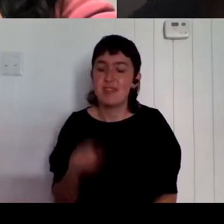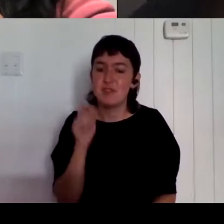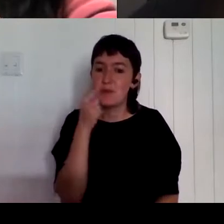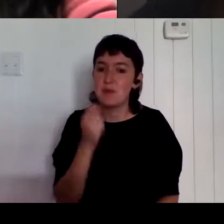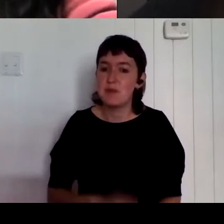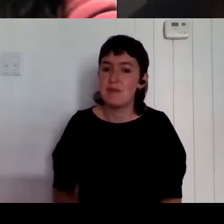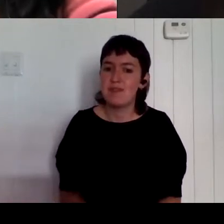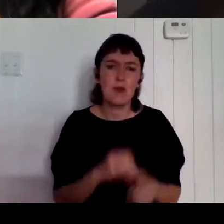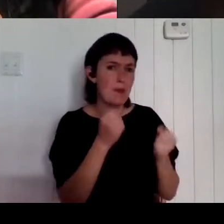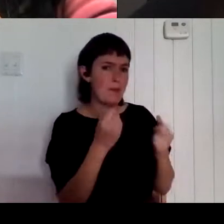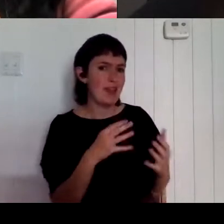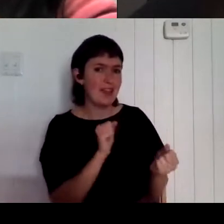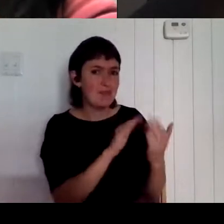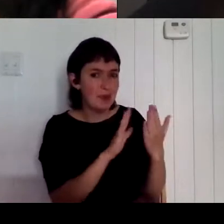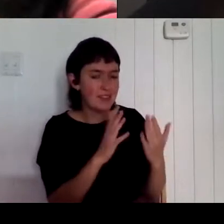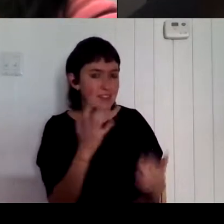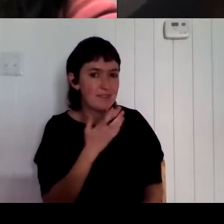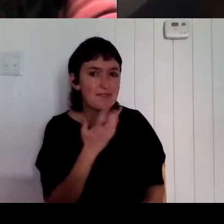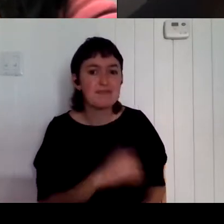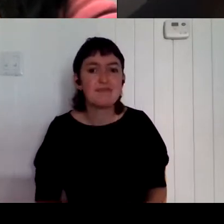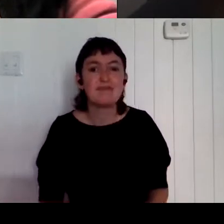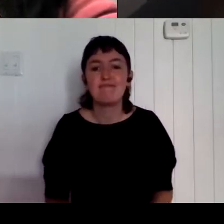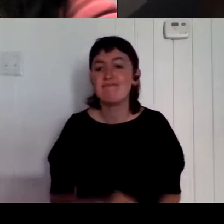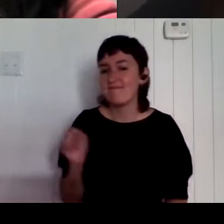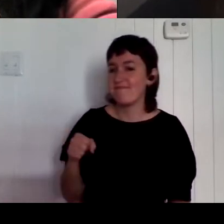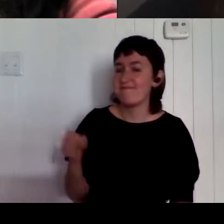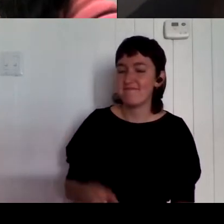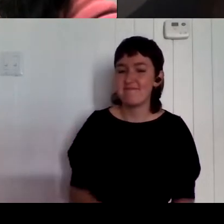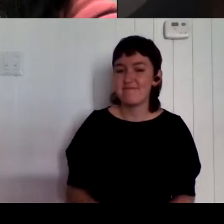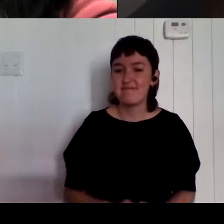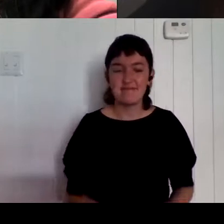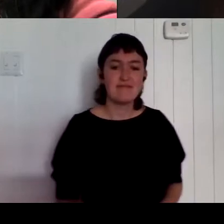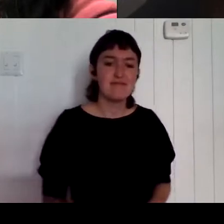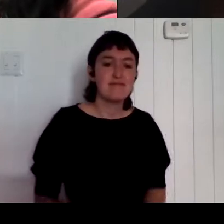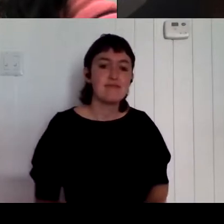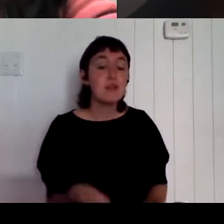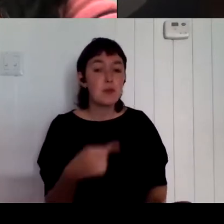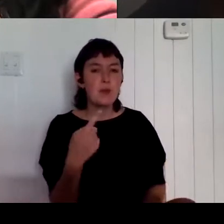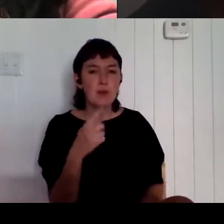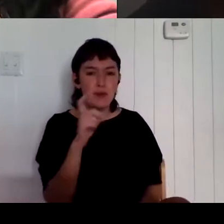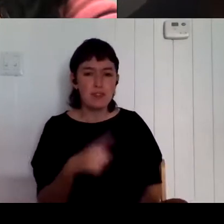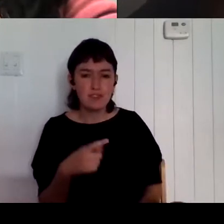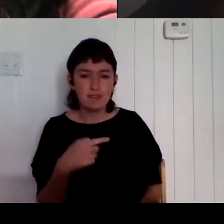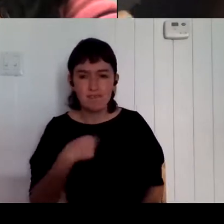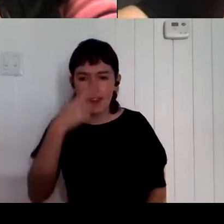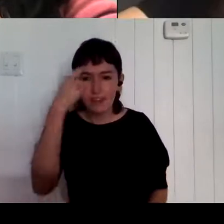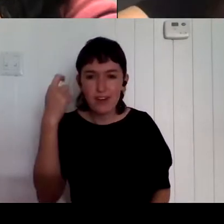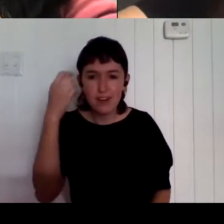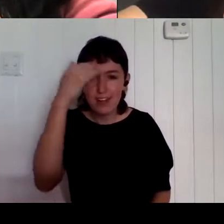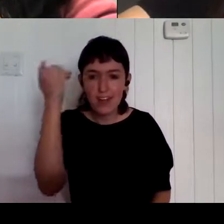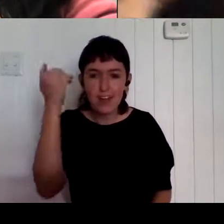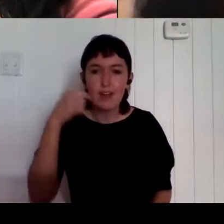to making. So many options. Yeah, for sure. Um, so we had, okay, one question. I forget who asked it. Um,